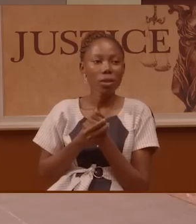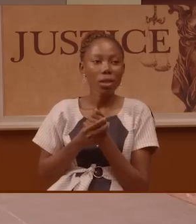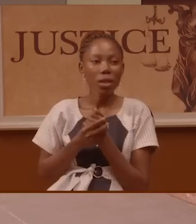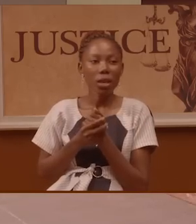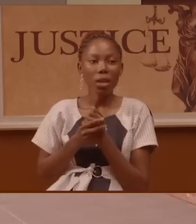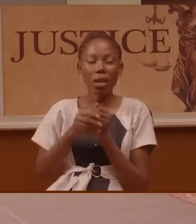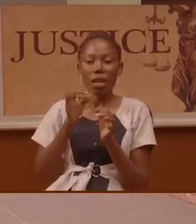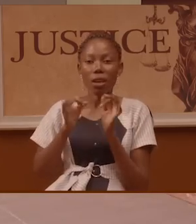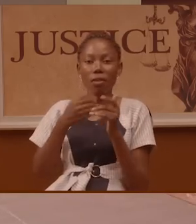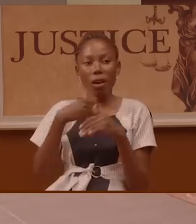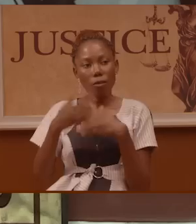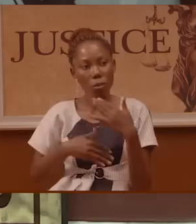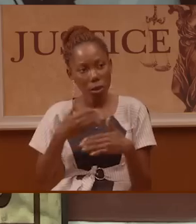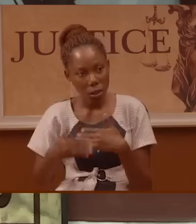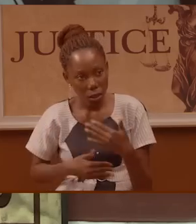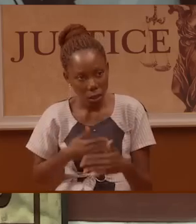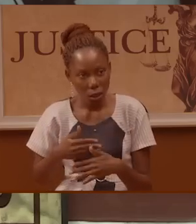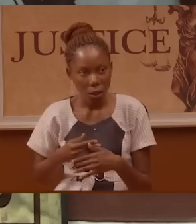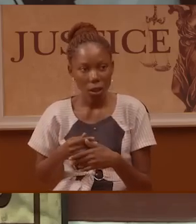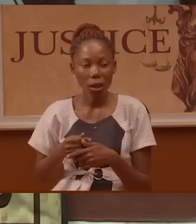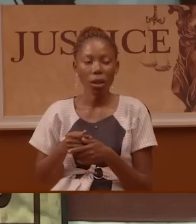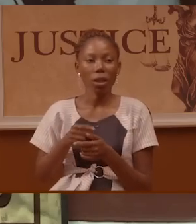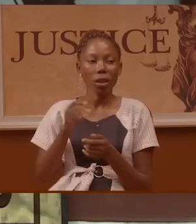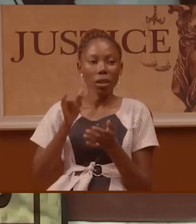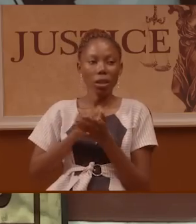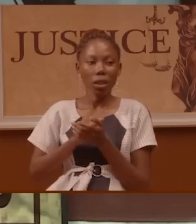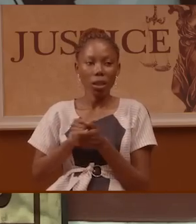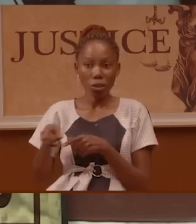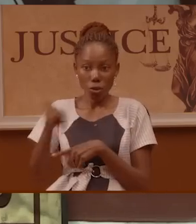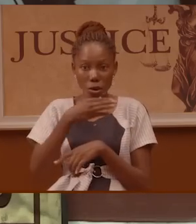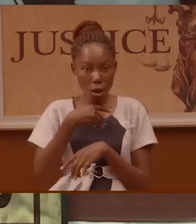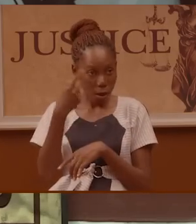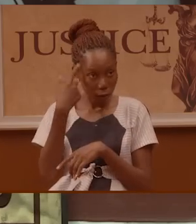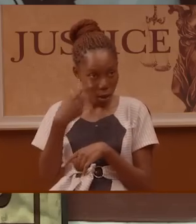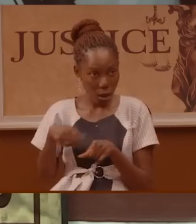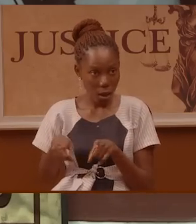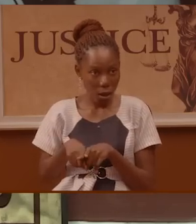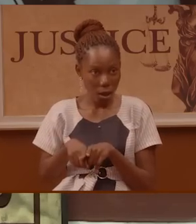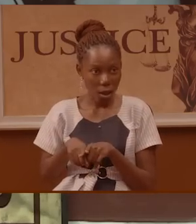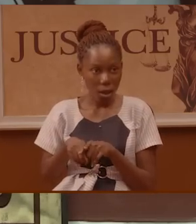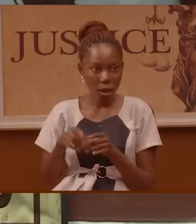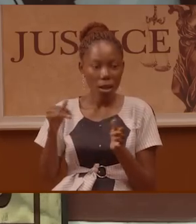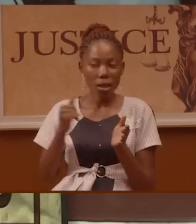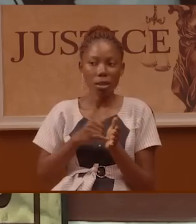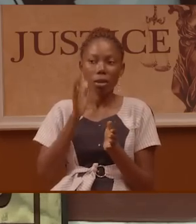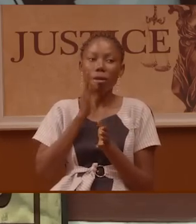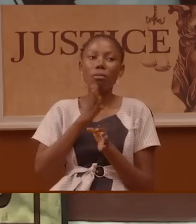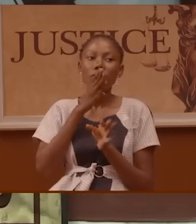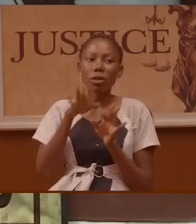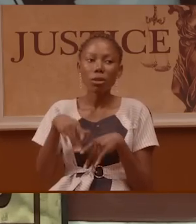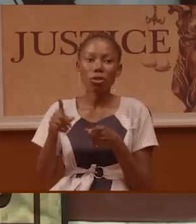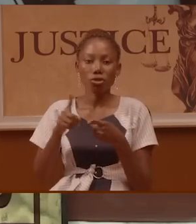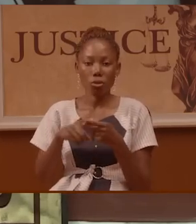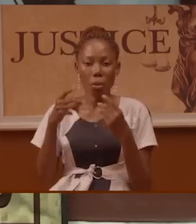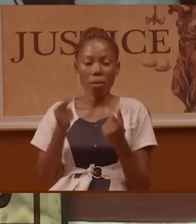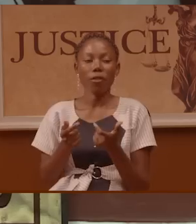But if there's a process there, whereby it's shown that all of you have agreed, that can be tendered over there to ease it